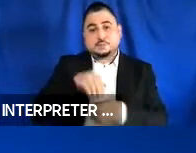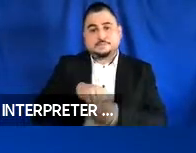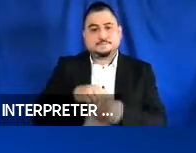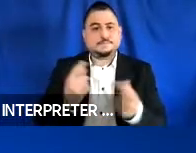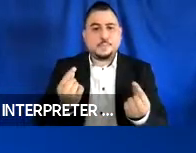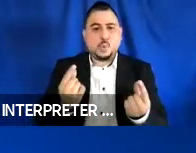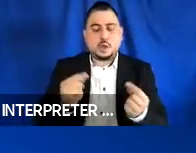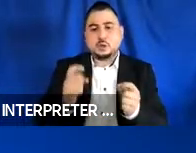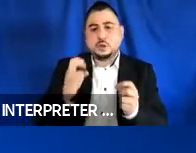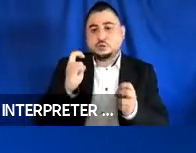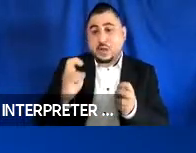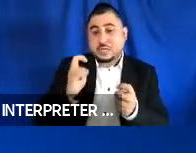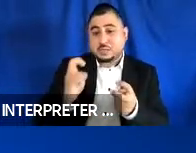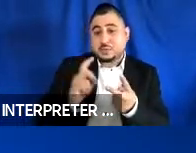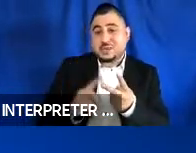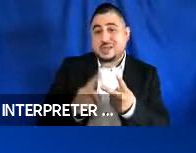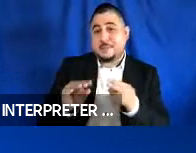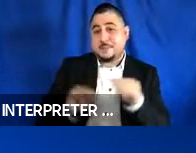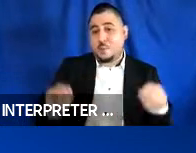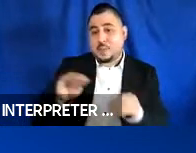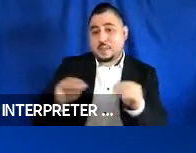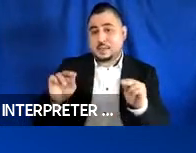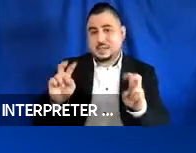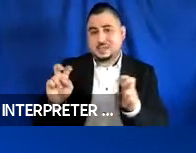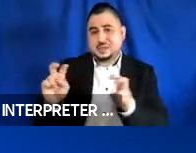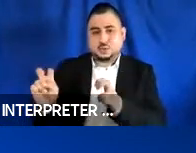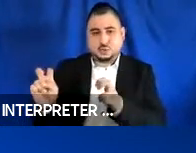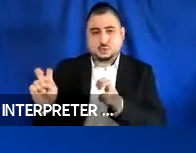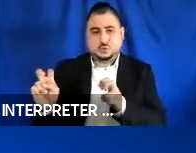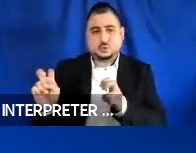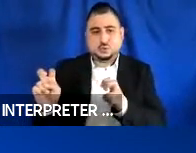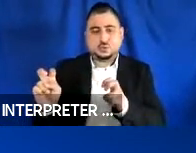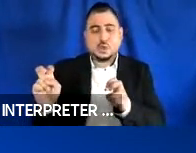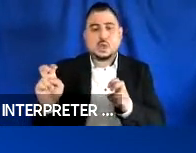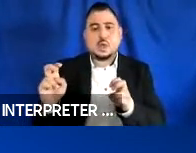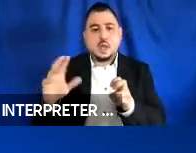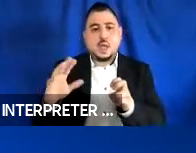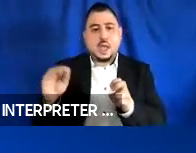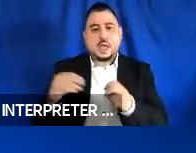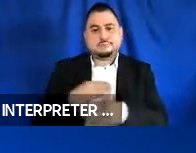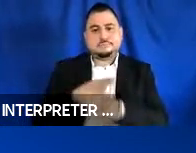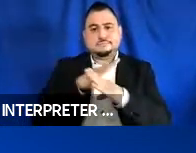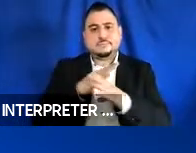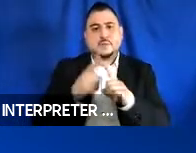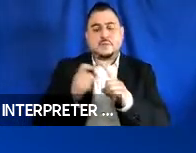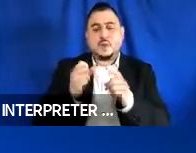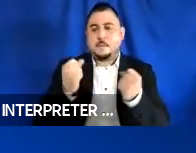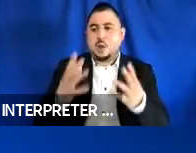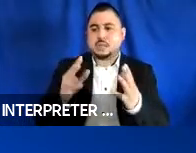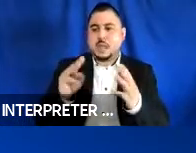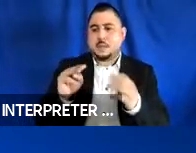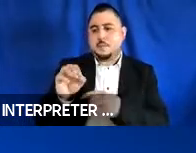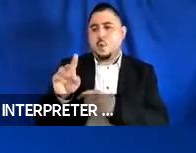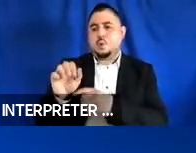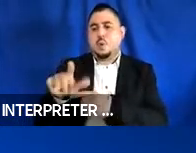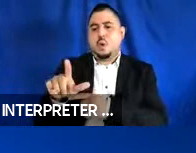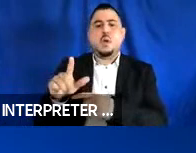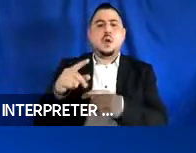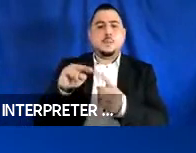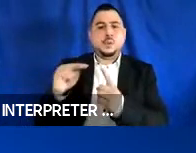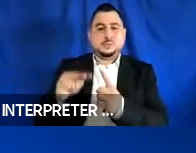addresses transportation and mobility issues and obstacles from a multimodal perspective